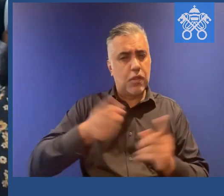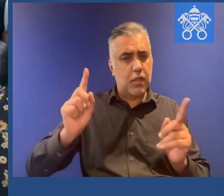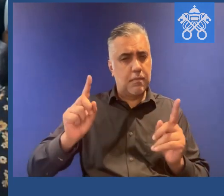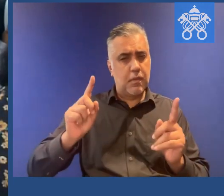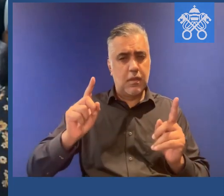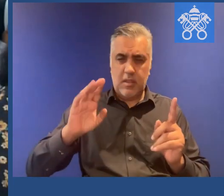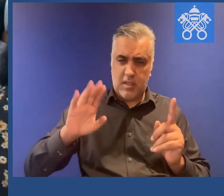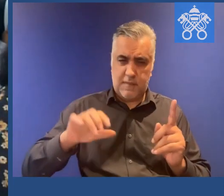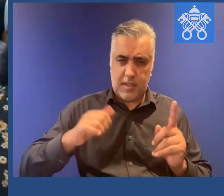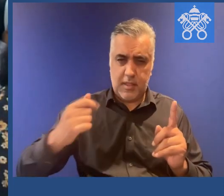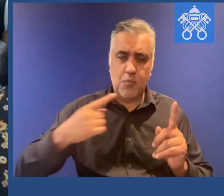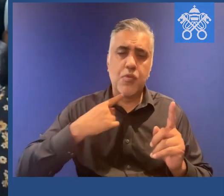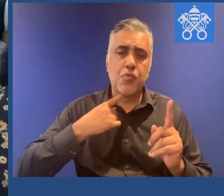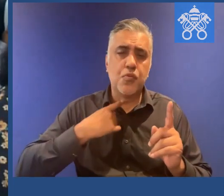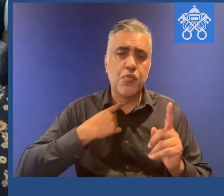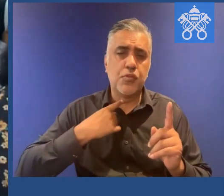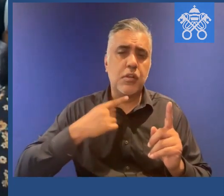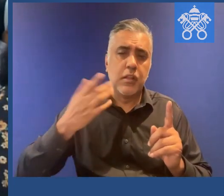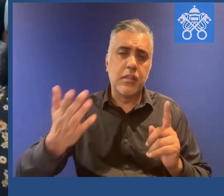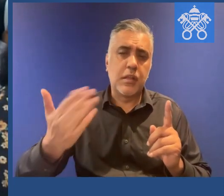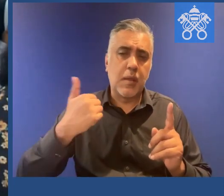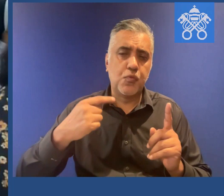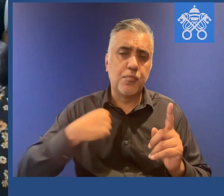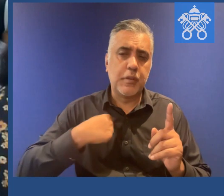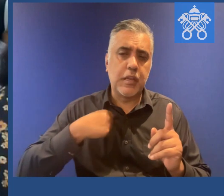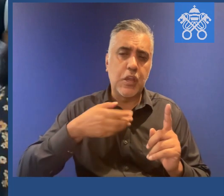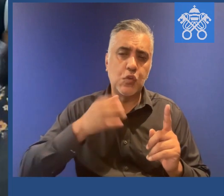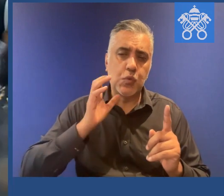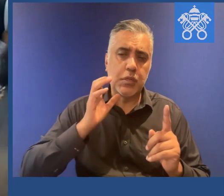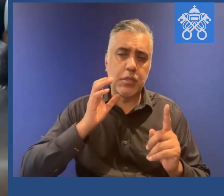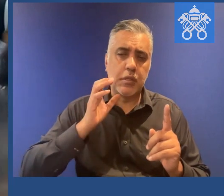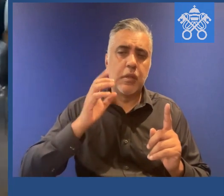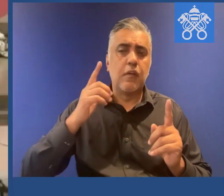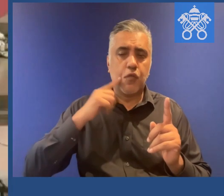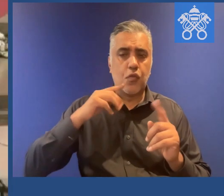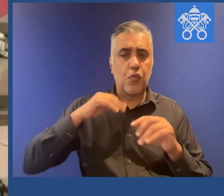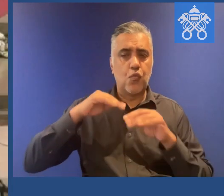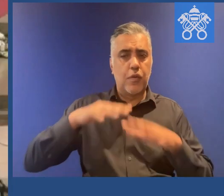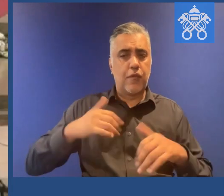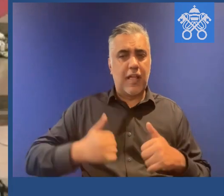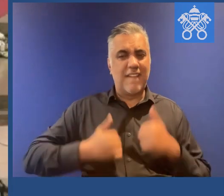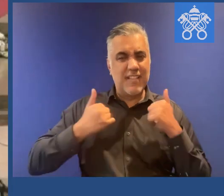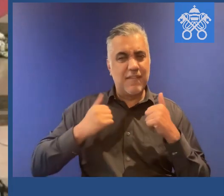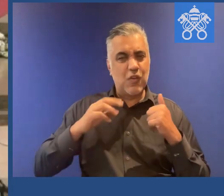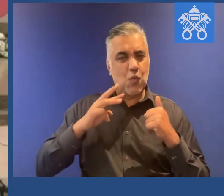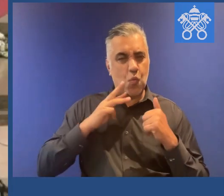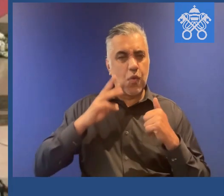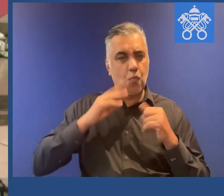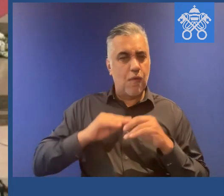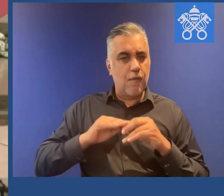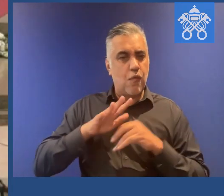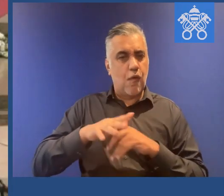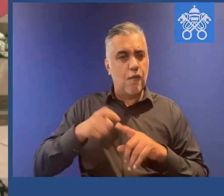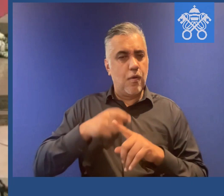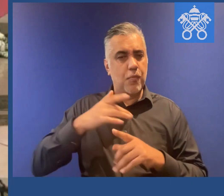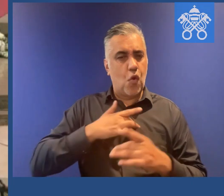proclaimed, "If anyone thirsts, let them come to me and drink, for rivers of living water will flow